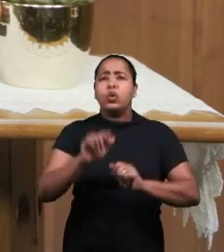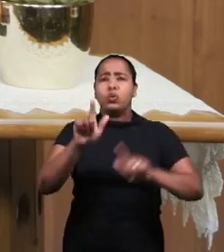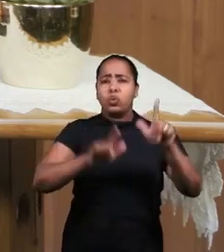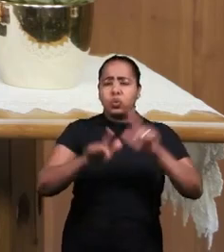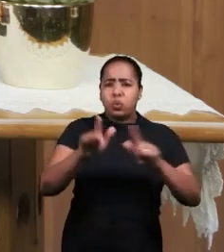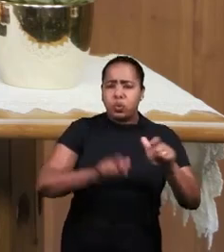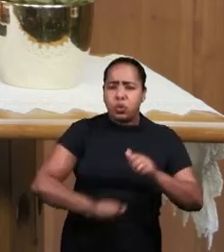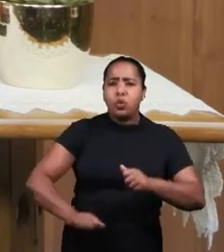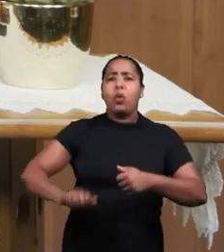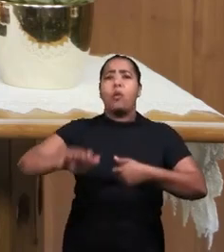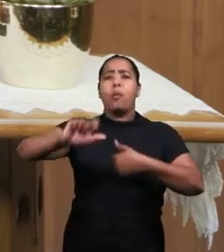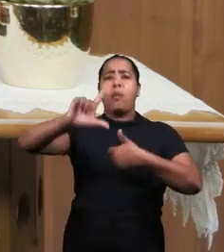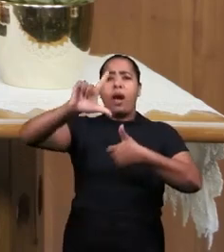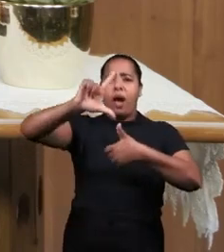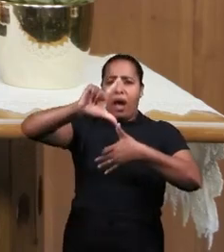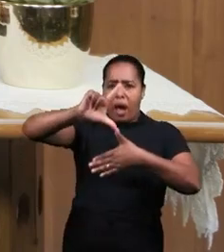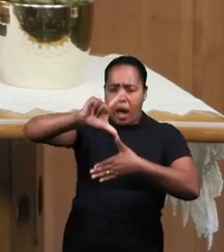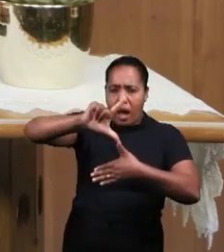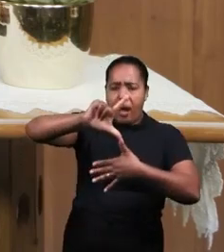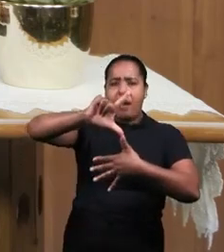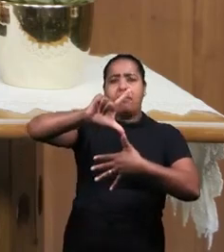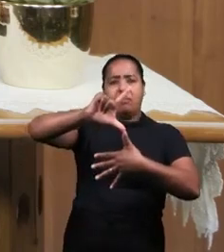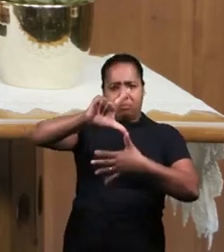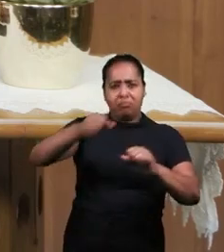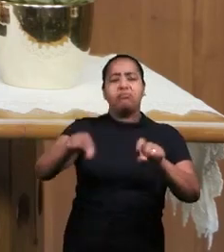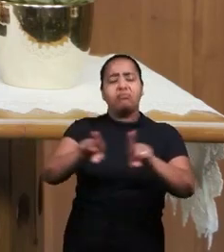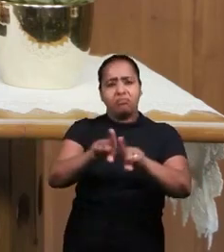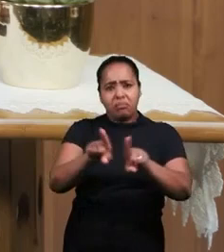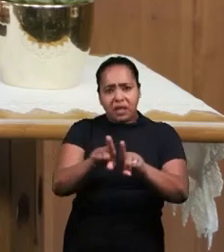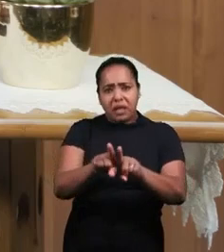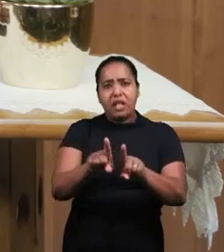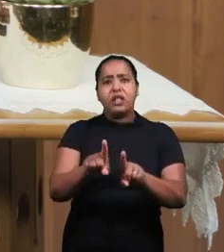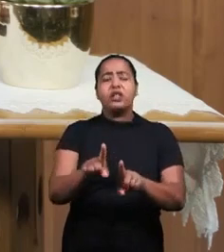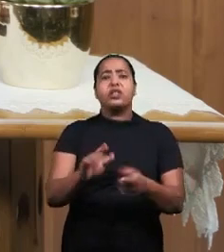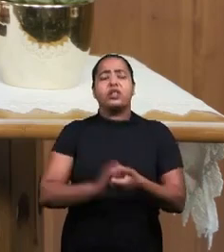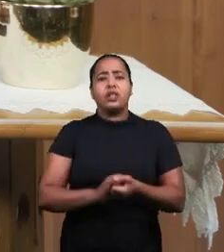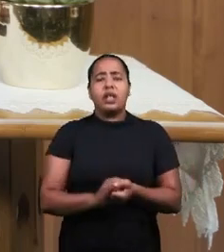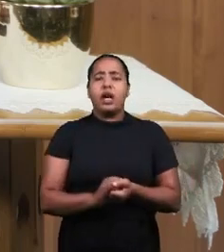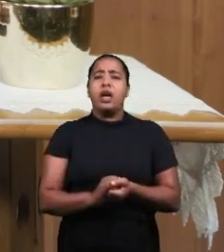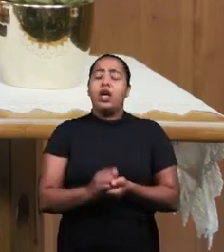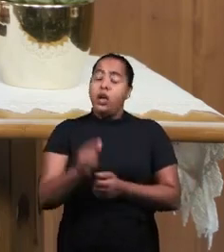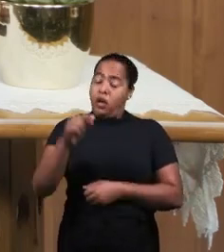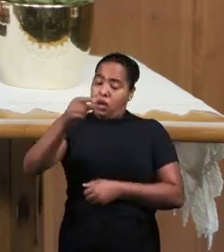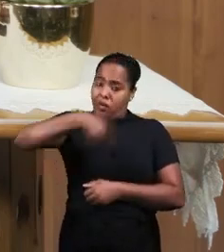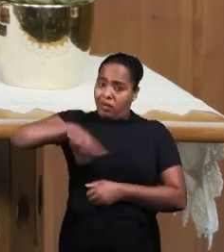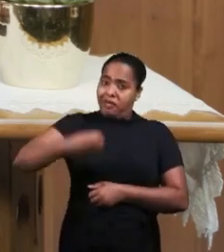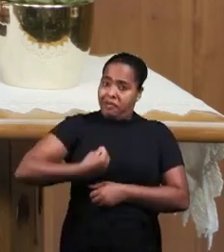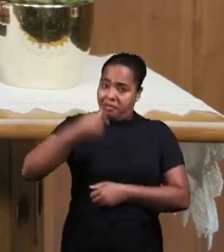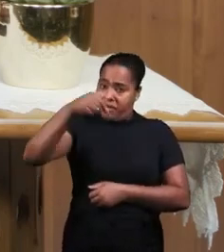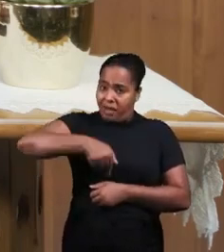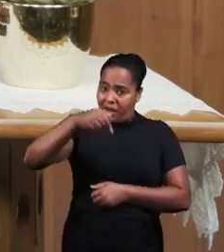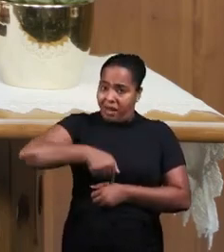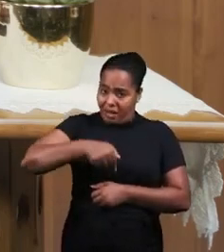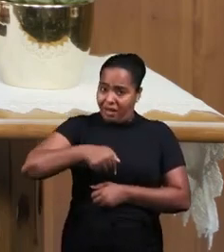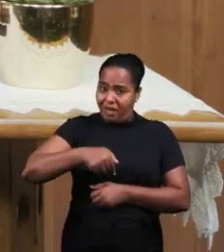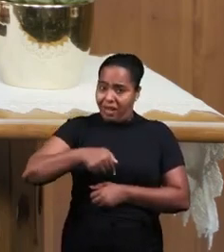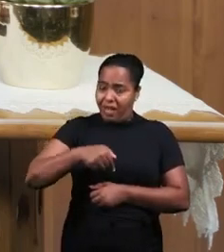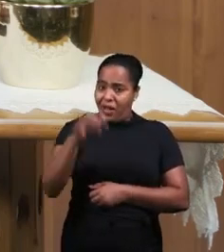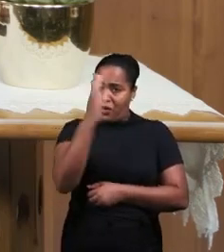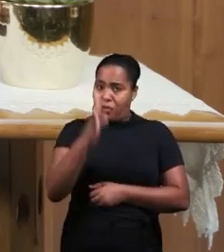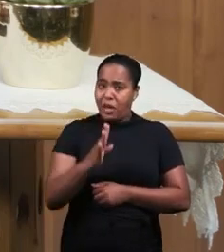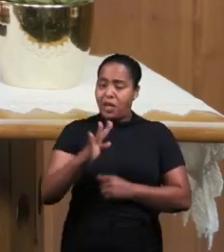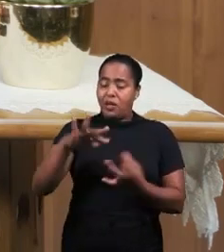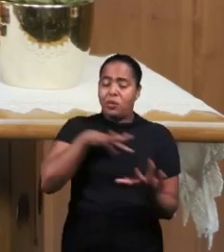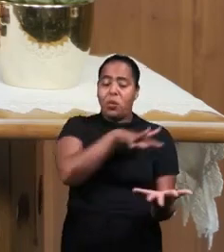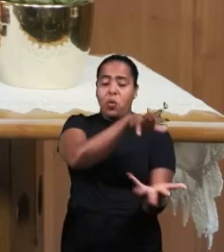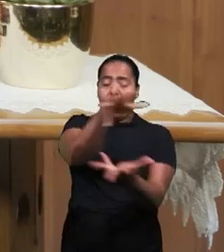have all our content in Spanish for Latin America as well. So it's the final moment that we're